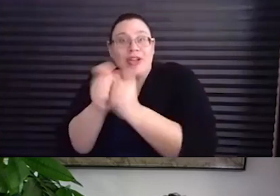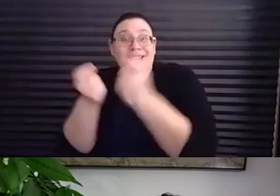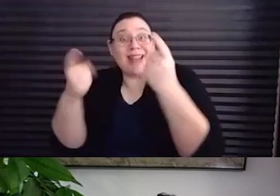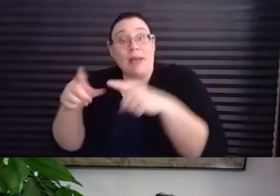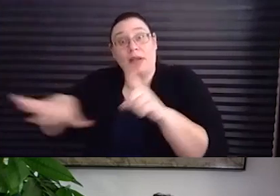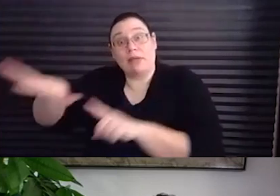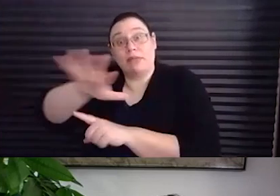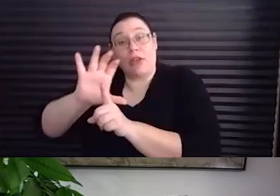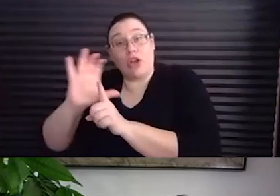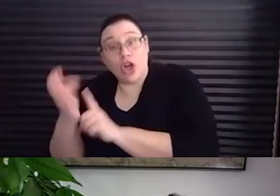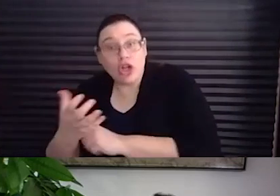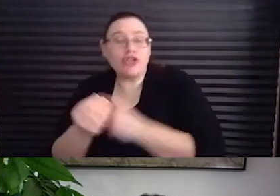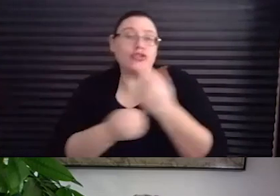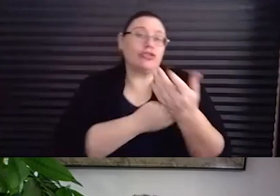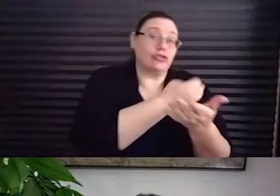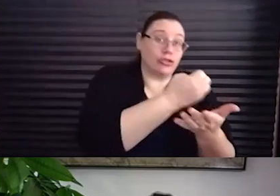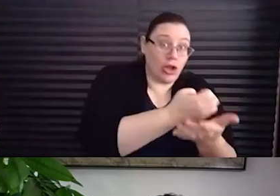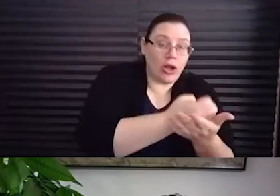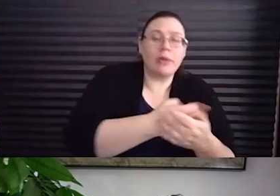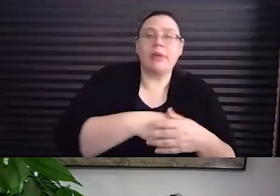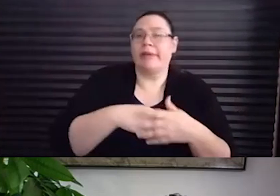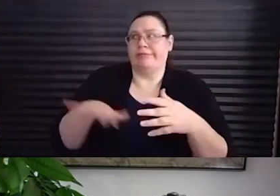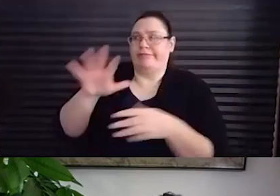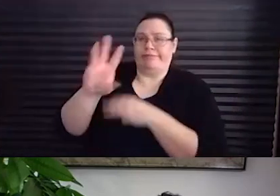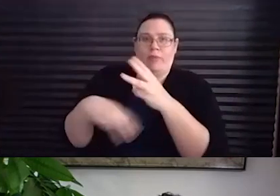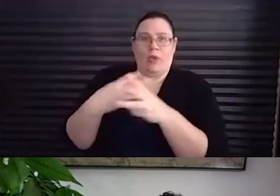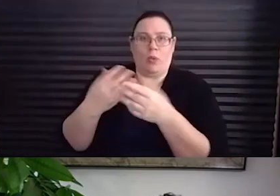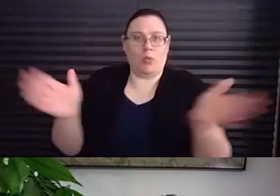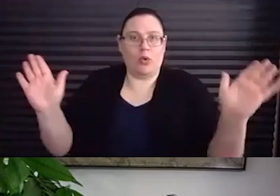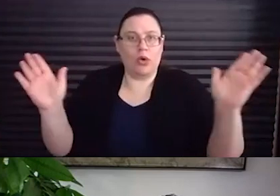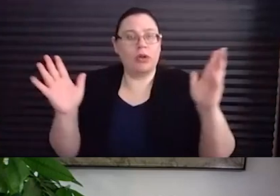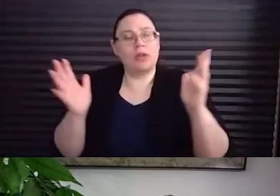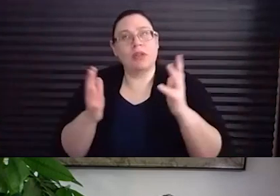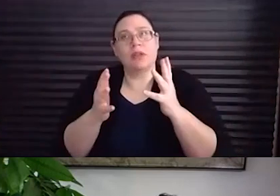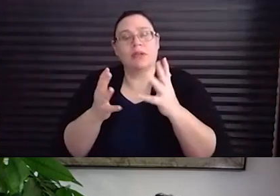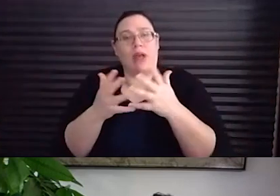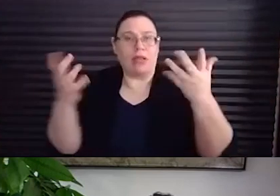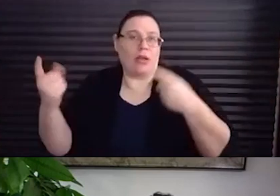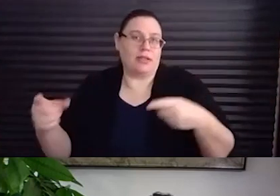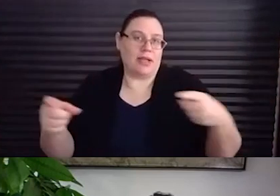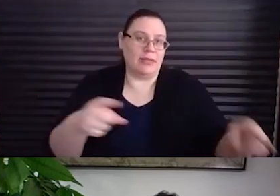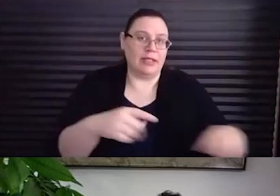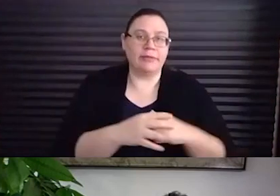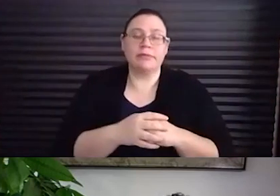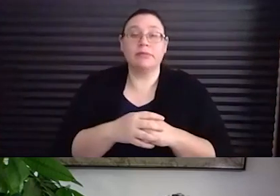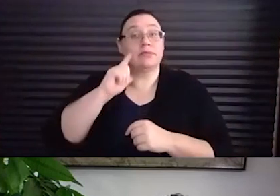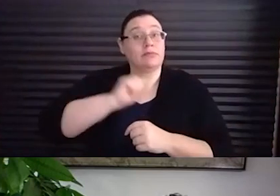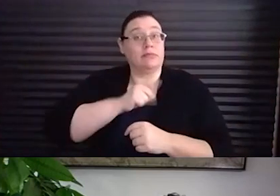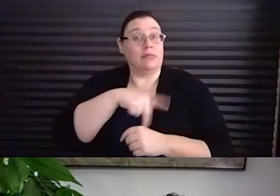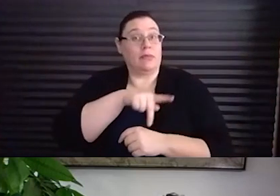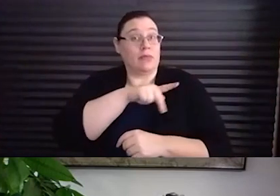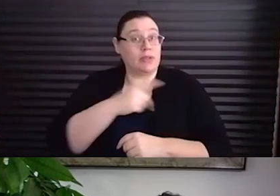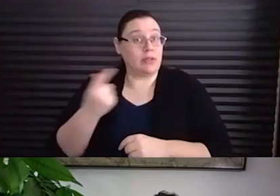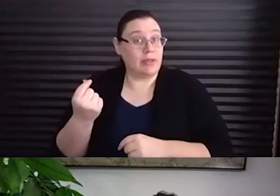culturally and in the economy and in the world right now. There's a lot happening. For myself personally,